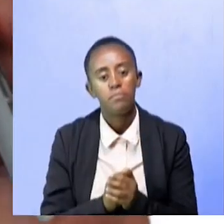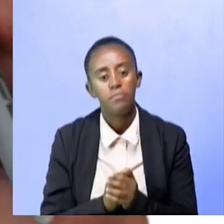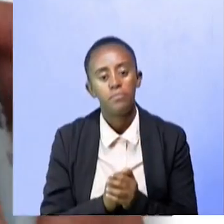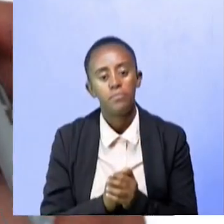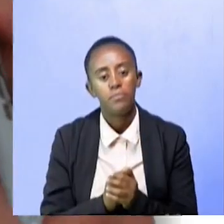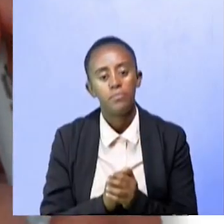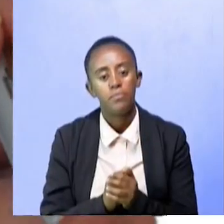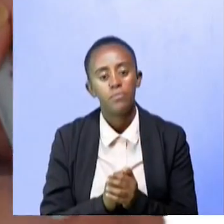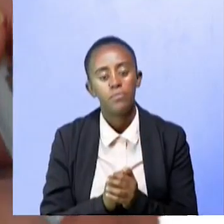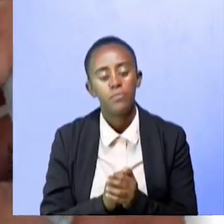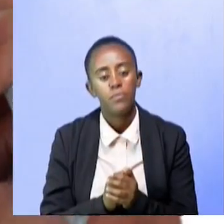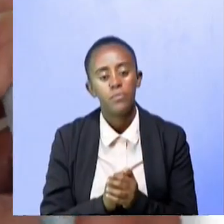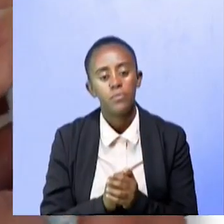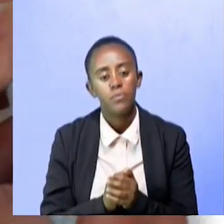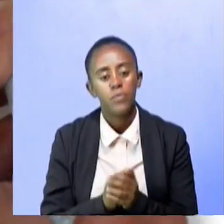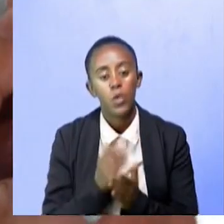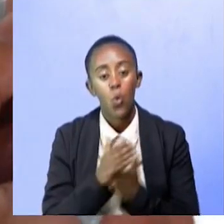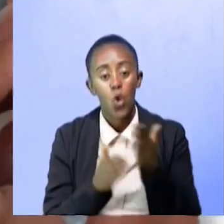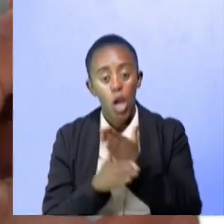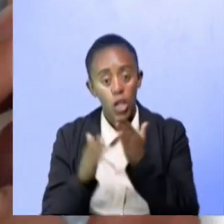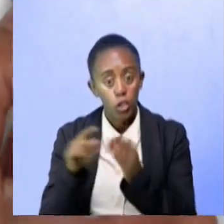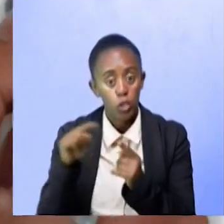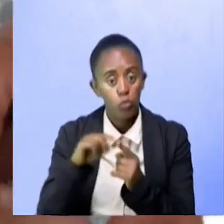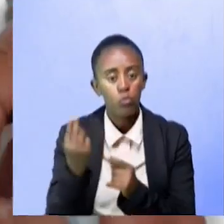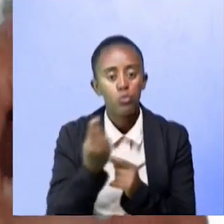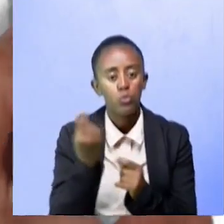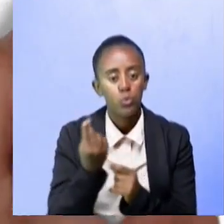in order to use